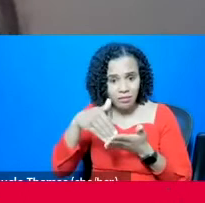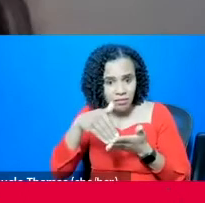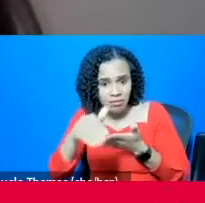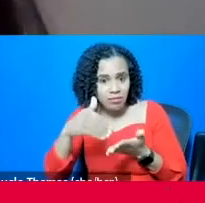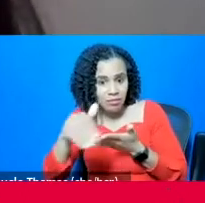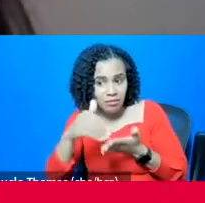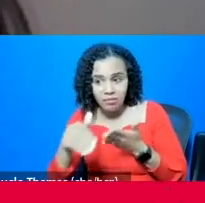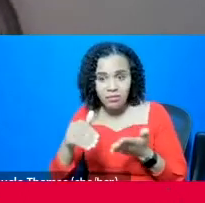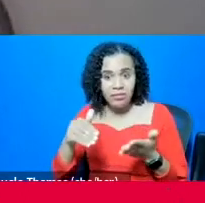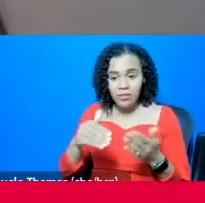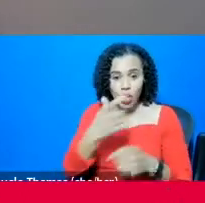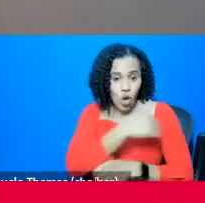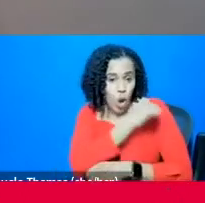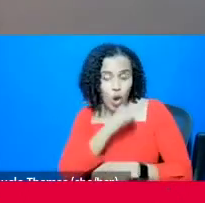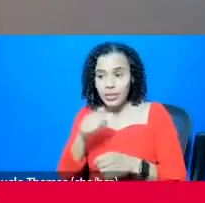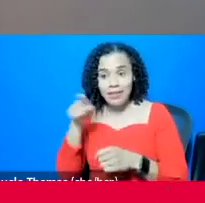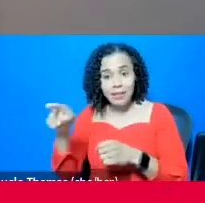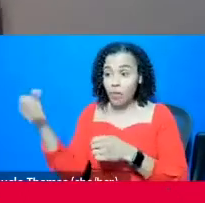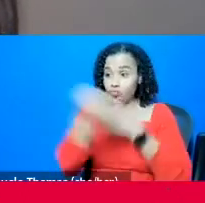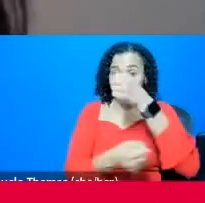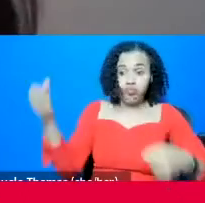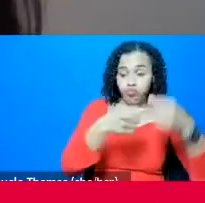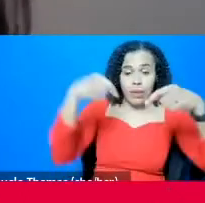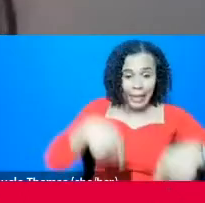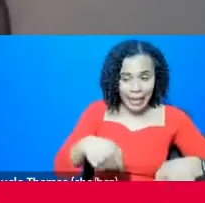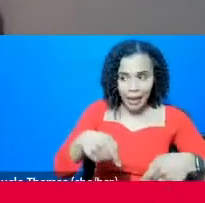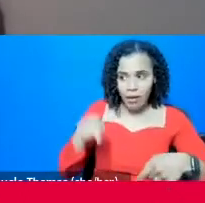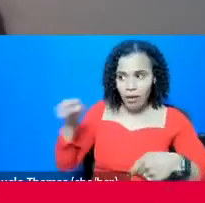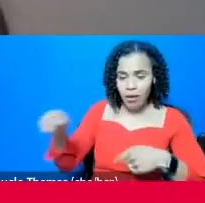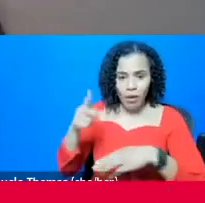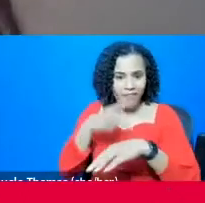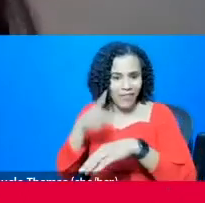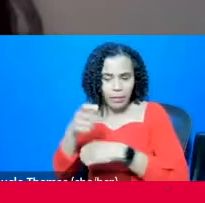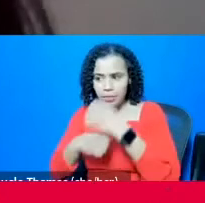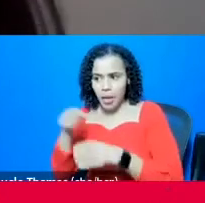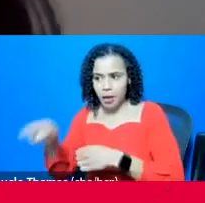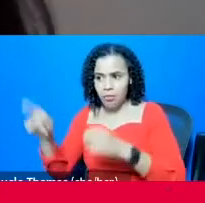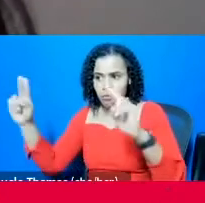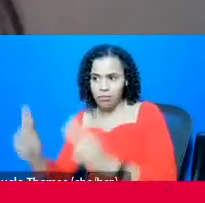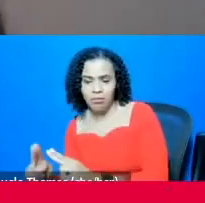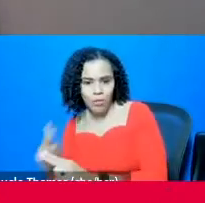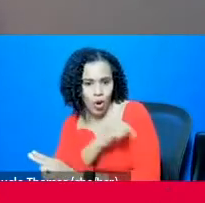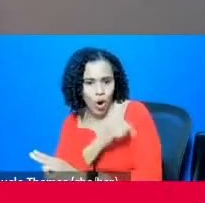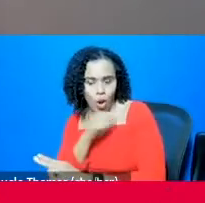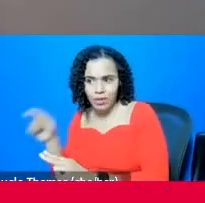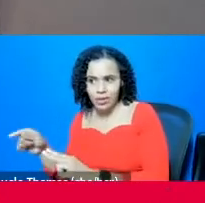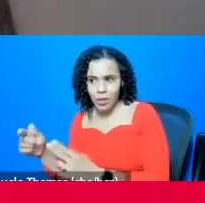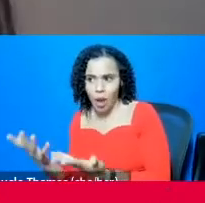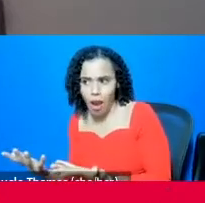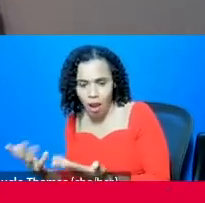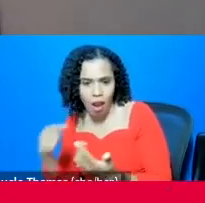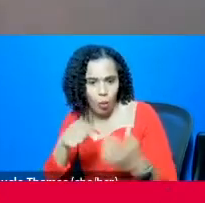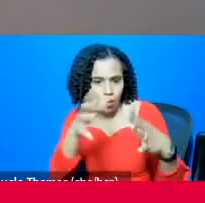in a deficit of nurses during the COVID-19 pandemic. And as much as that can be blamed on, you know, internal issues within the Philippines, we